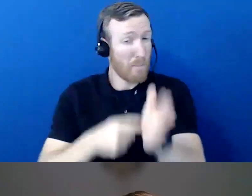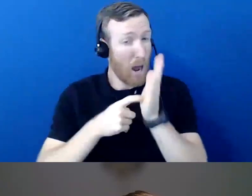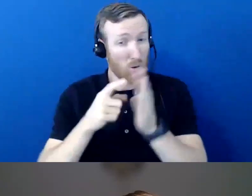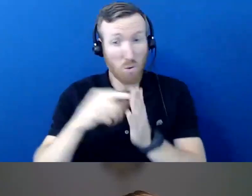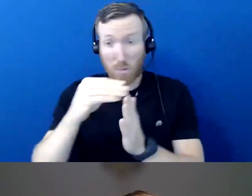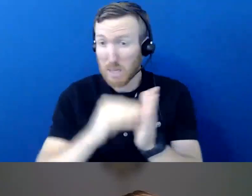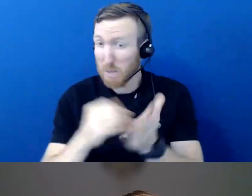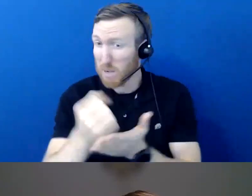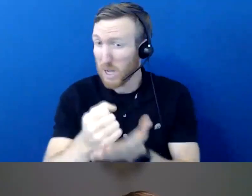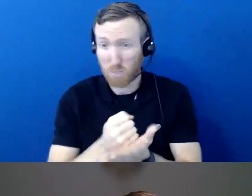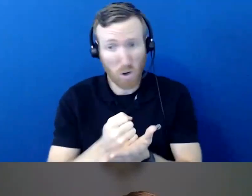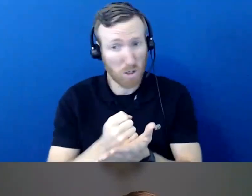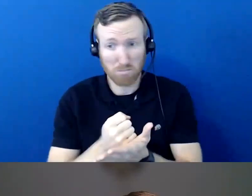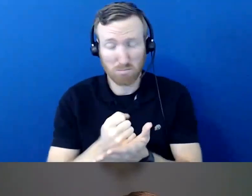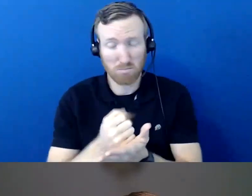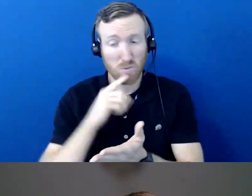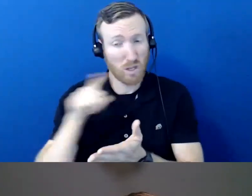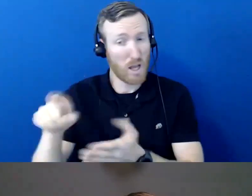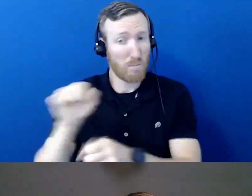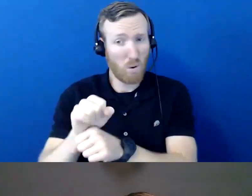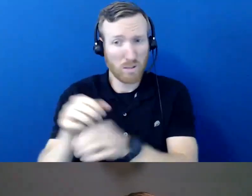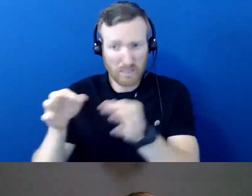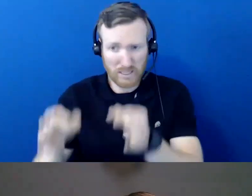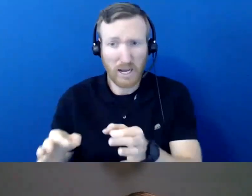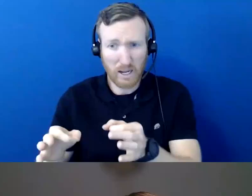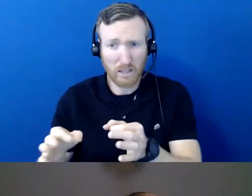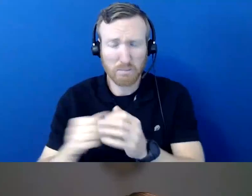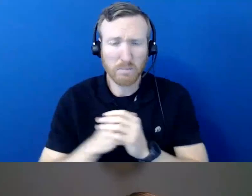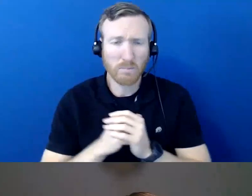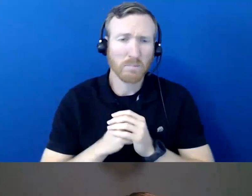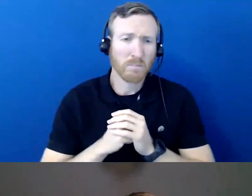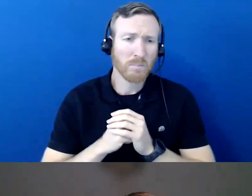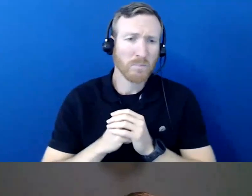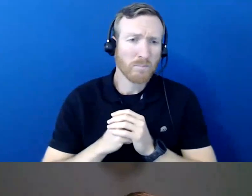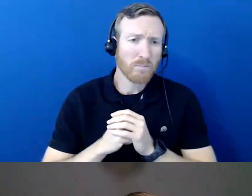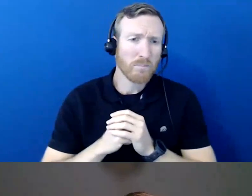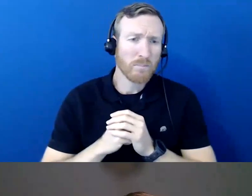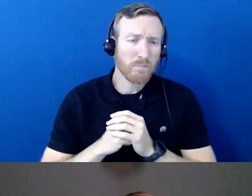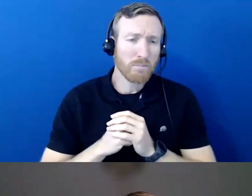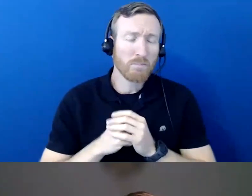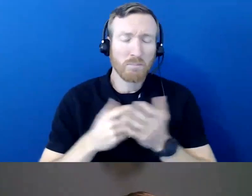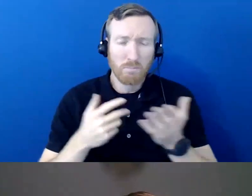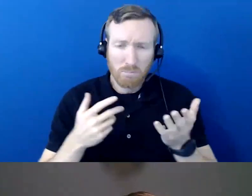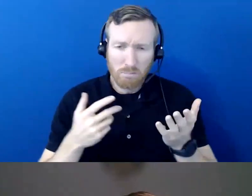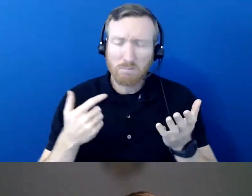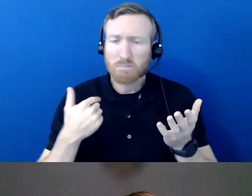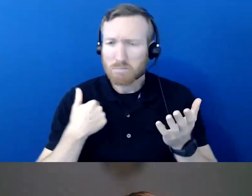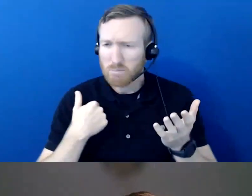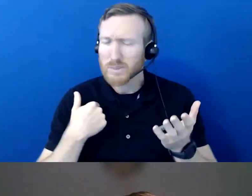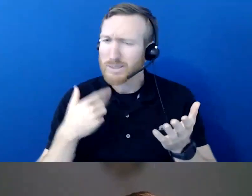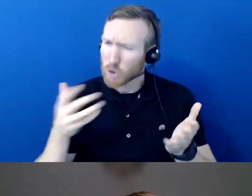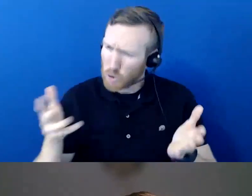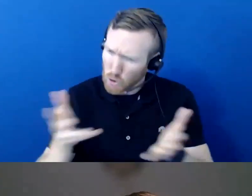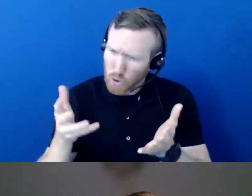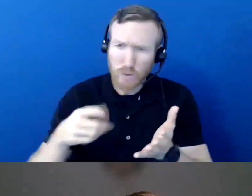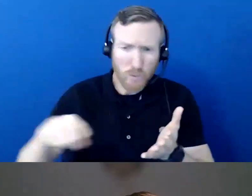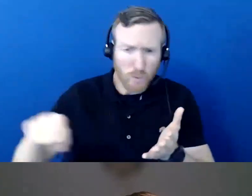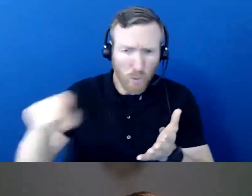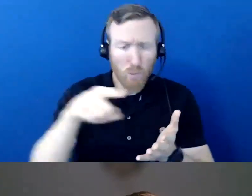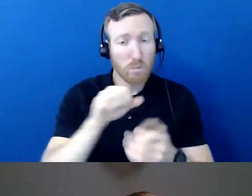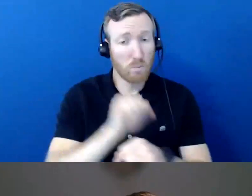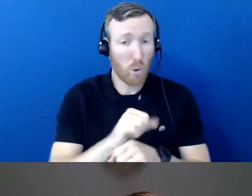It's really up to the employee. We, of course, strongly encourage any employee who